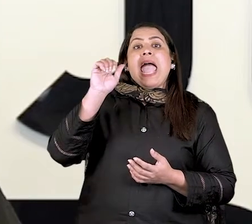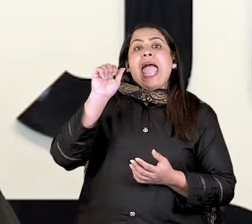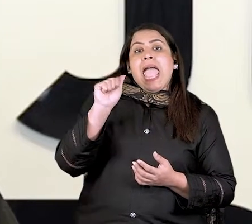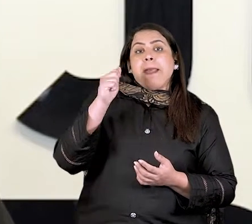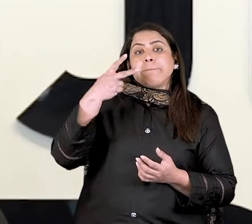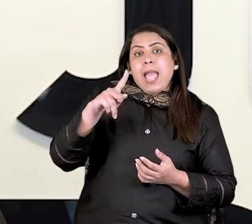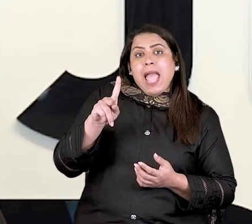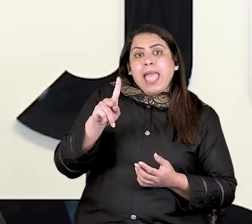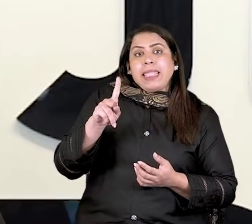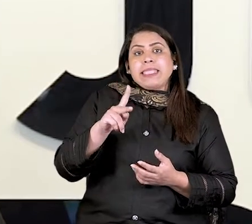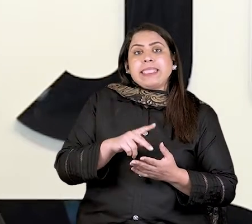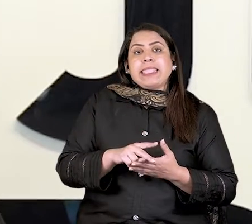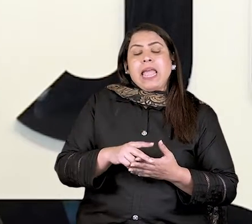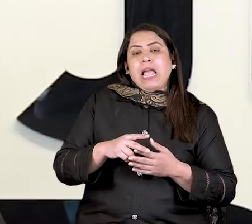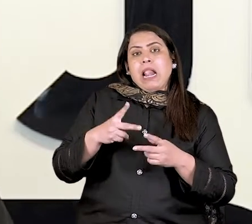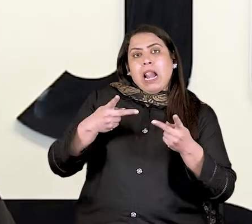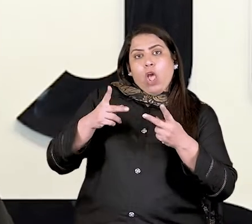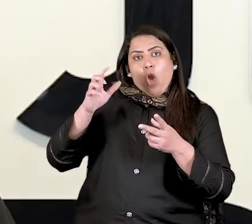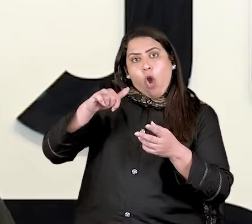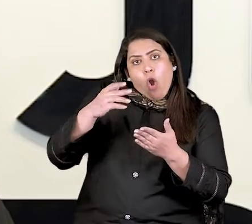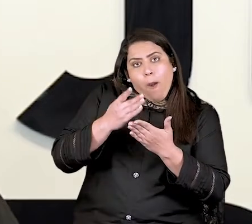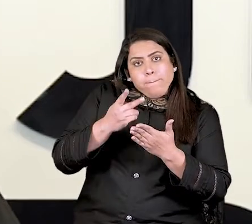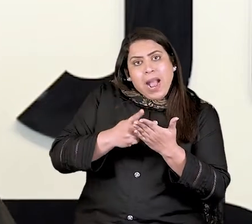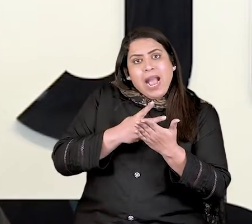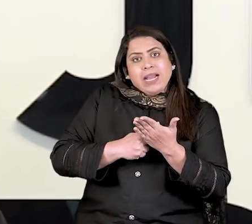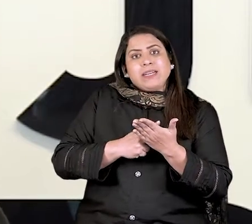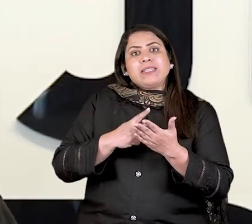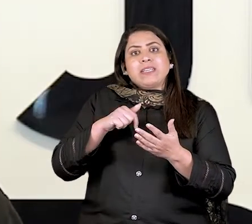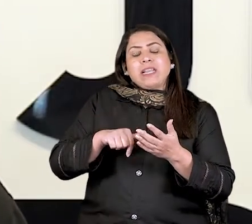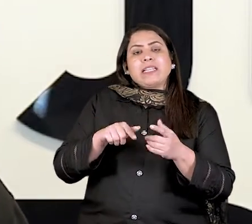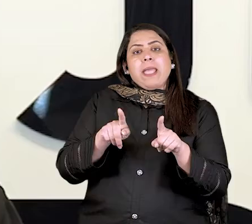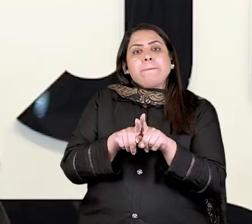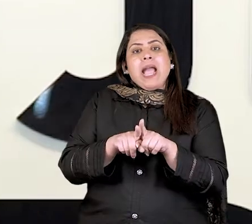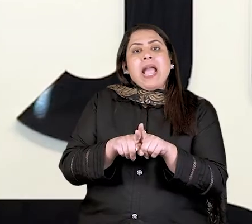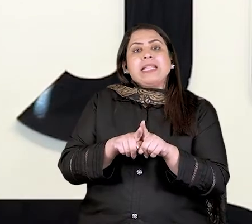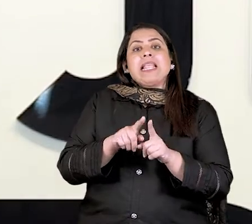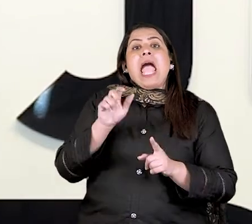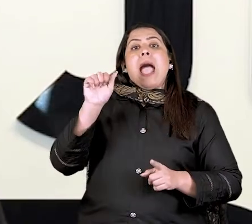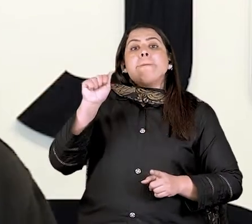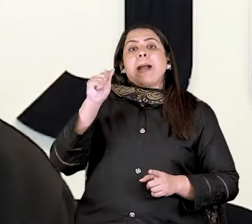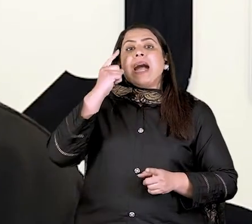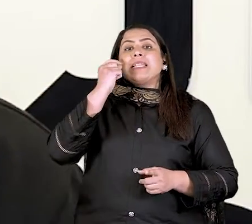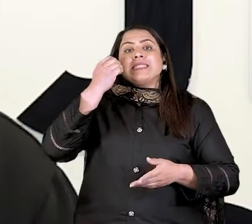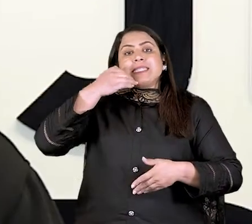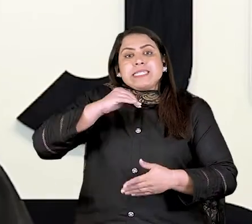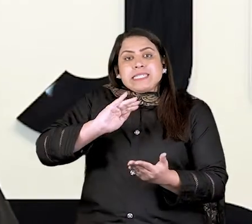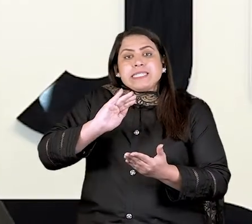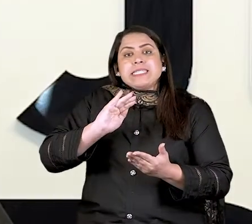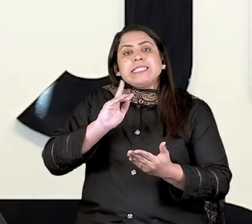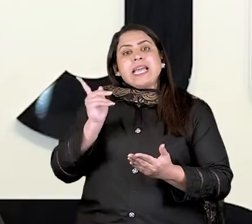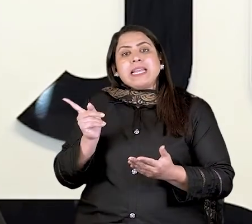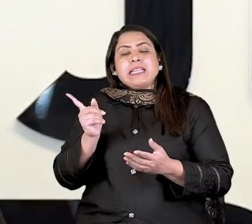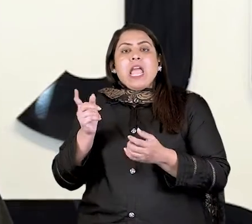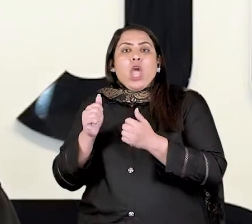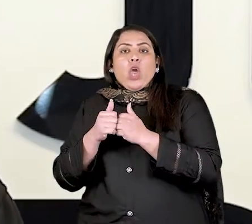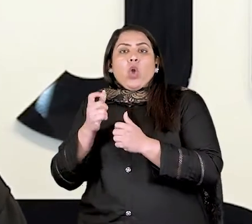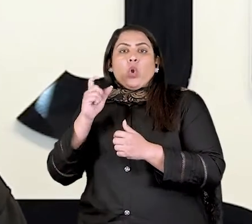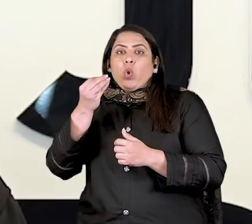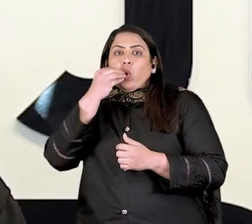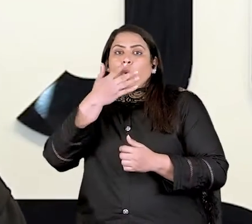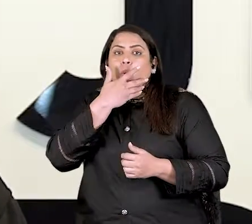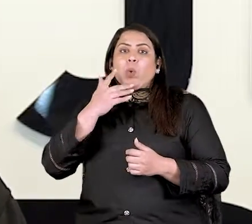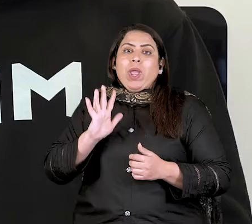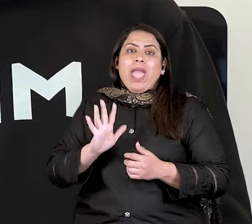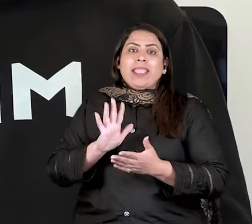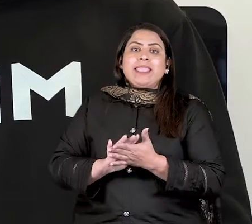My Ahmed's Lockers Park is the school he used to go to over there. Ahmad's son and Ahmed used to